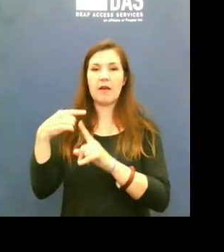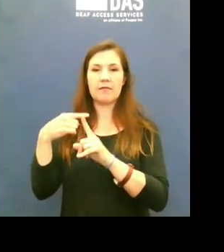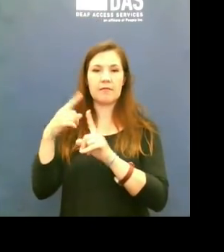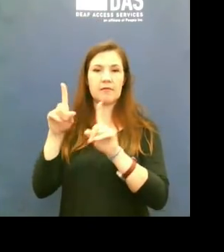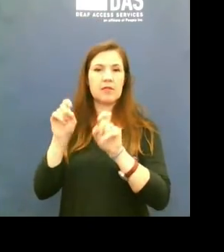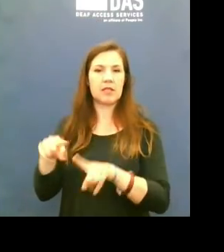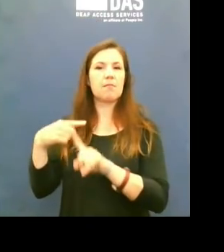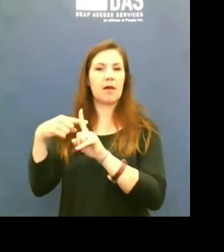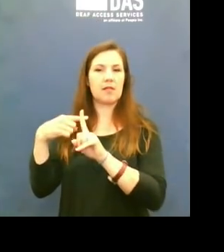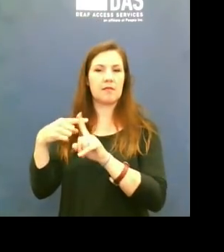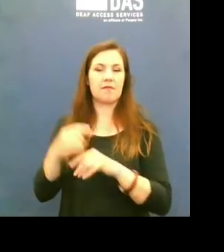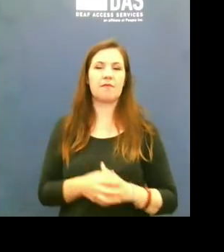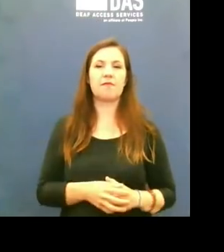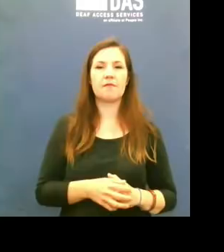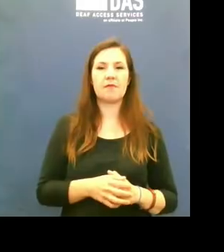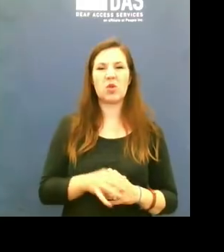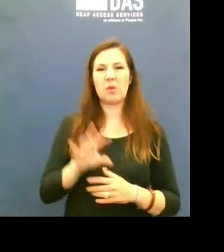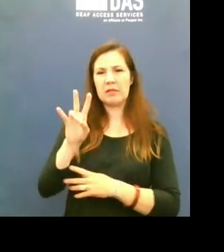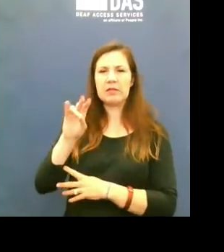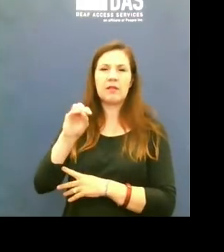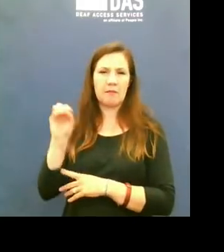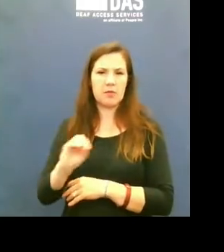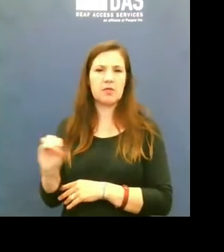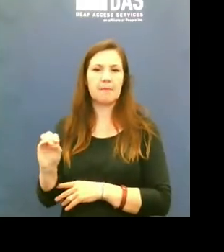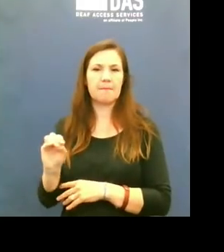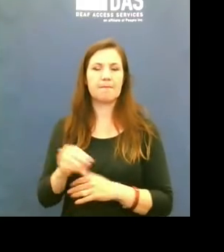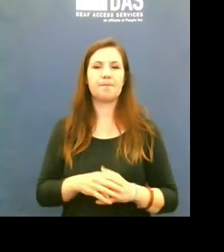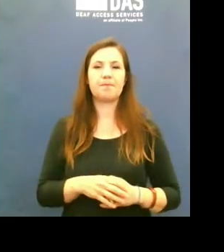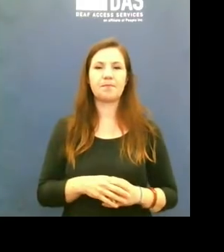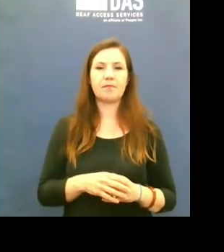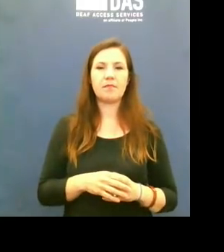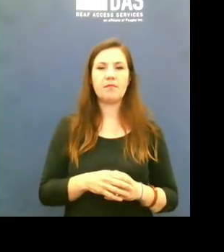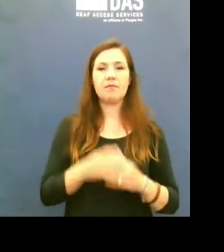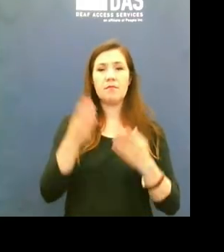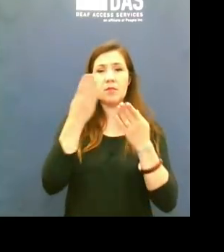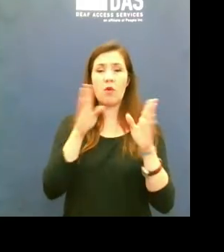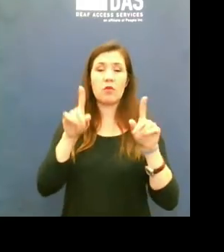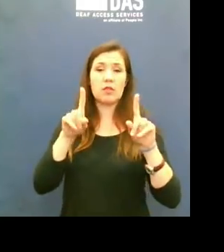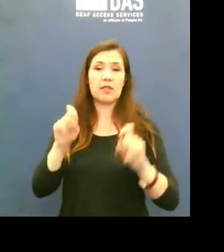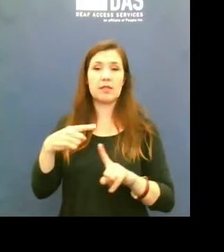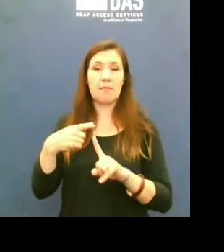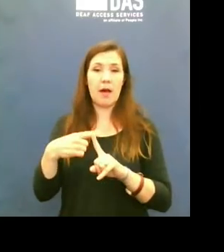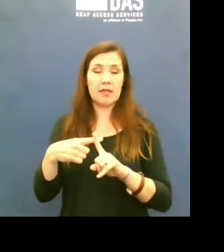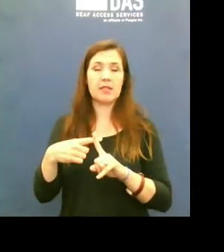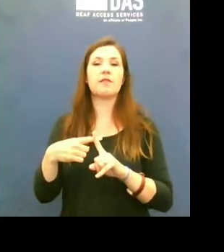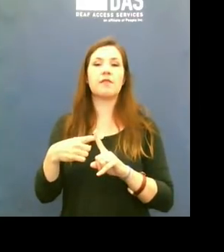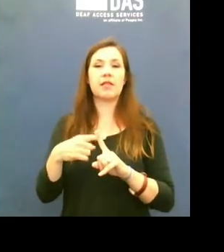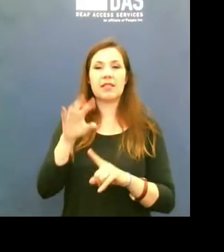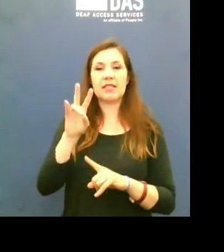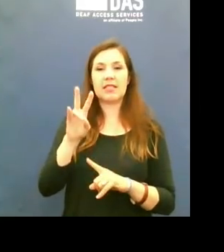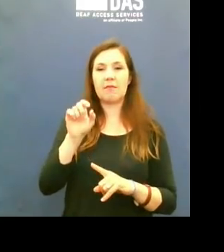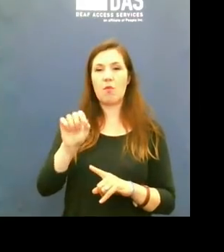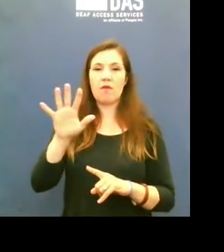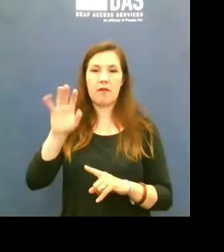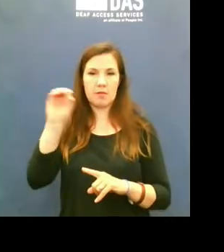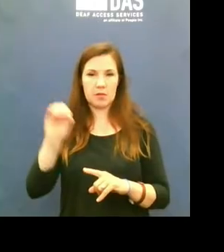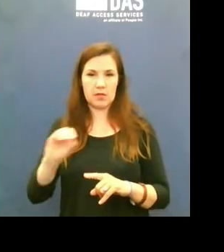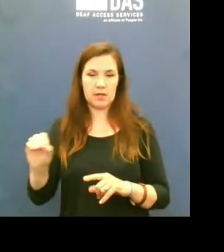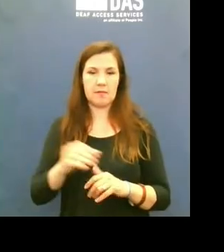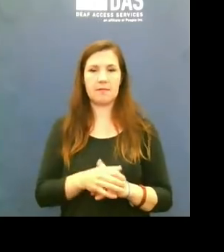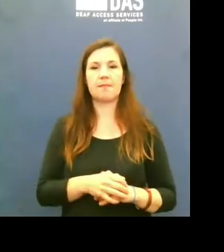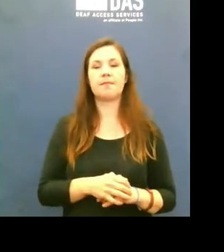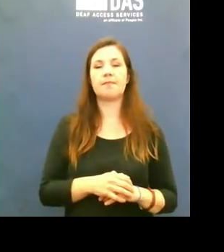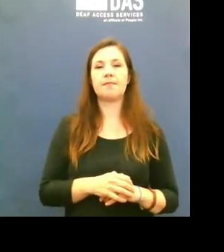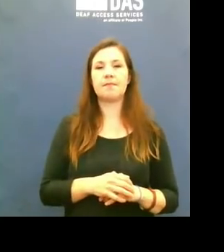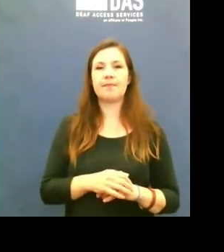tested positive, about 7%, with an overall testing positive rate for antibodies at 7.5%. So